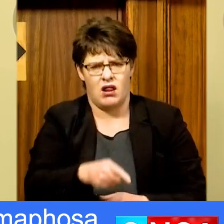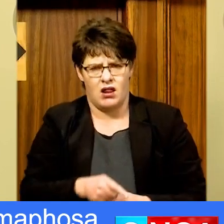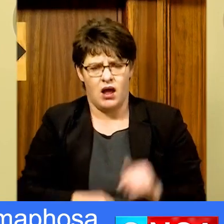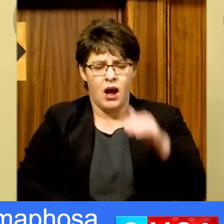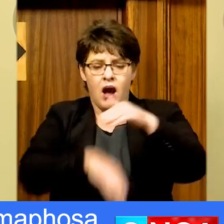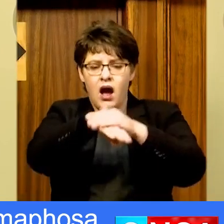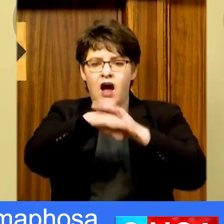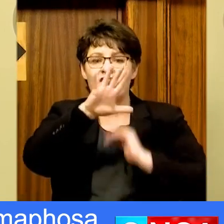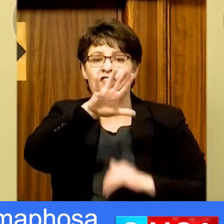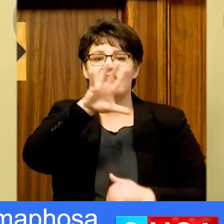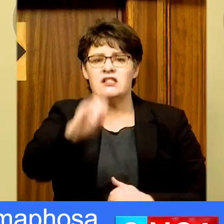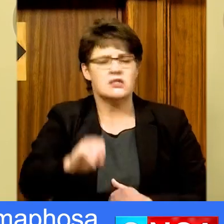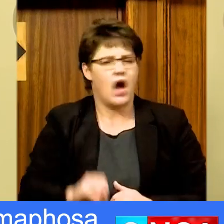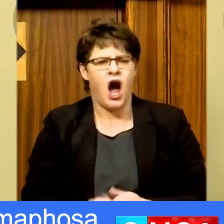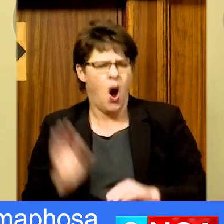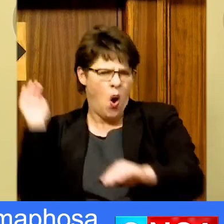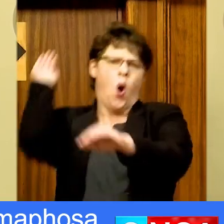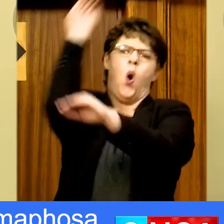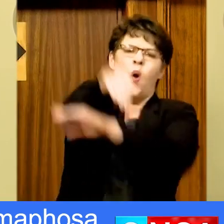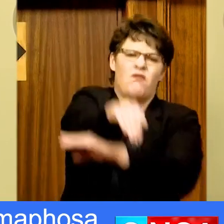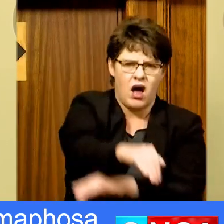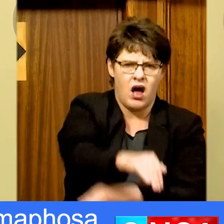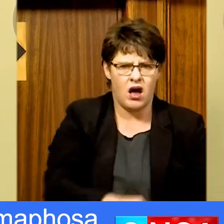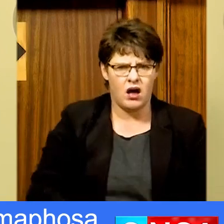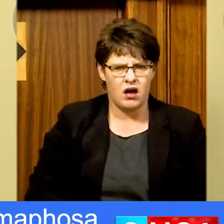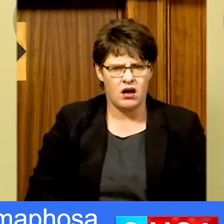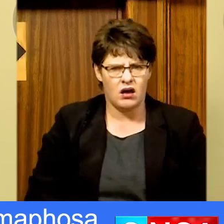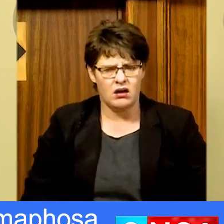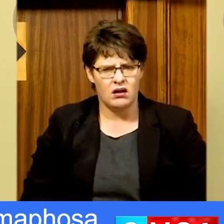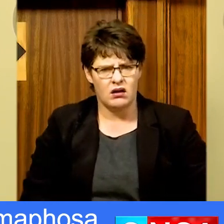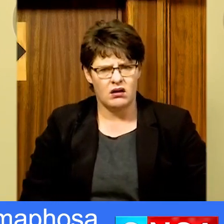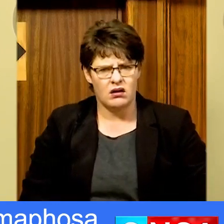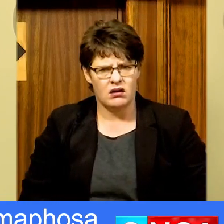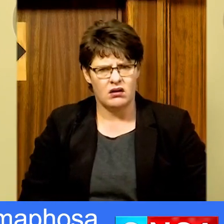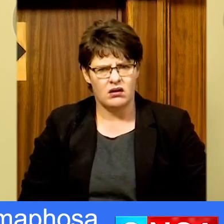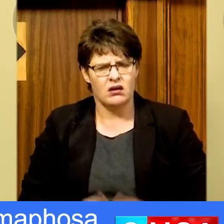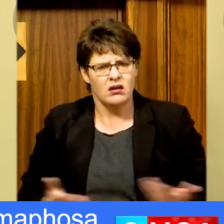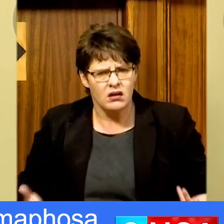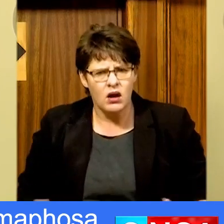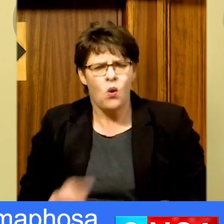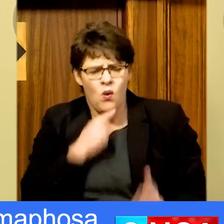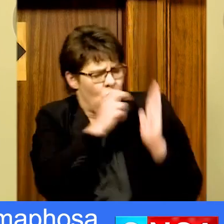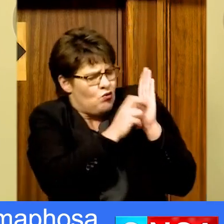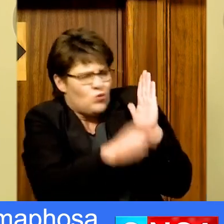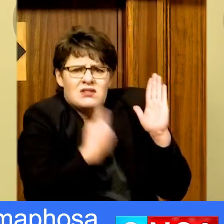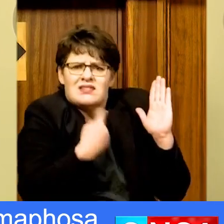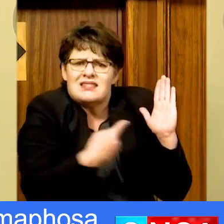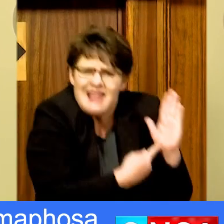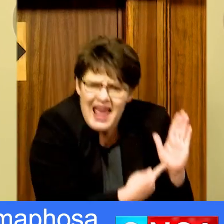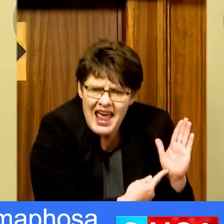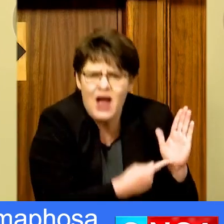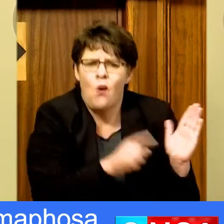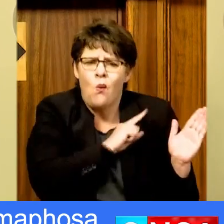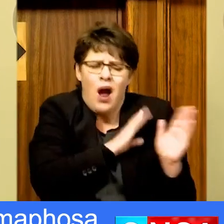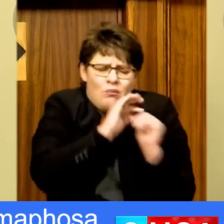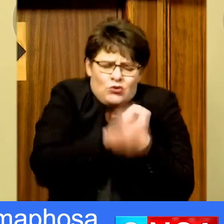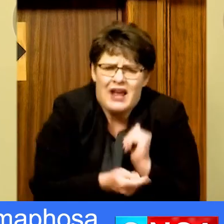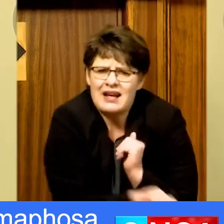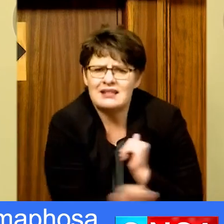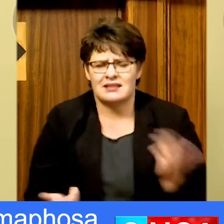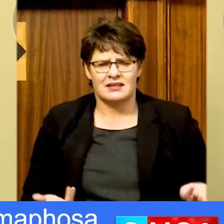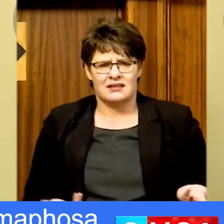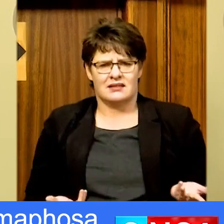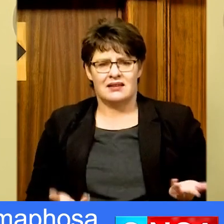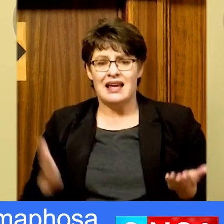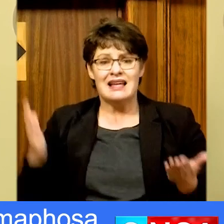the people in attendance exceed the number of 50 that has been set out in regulations.